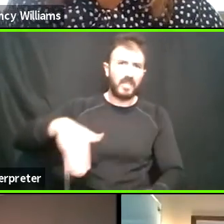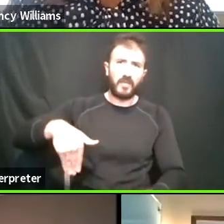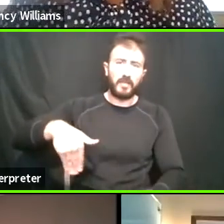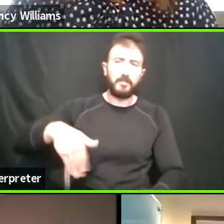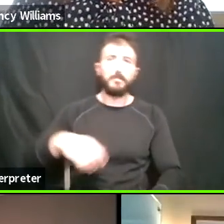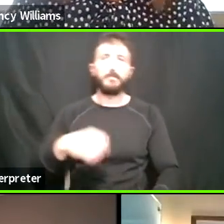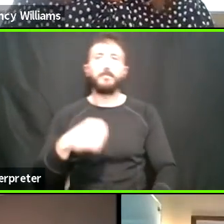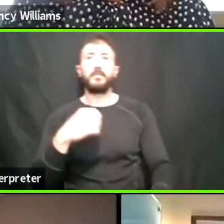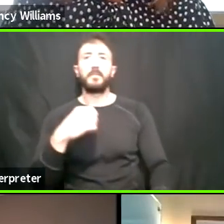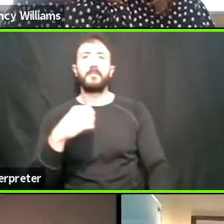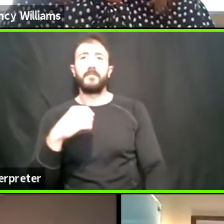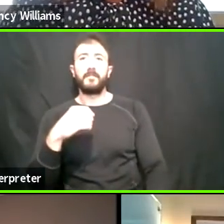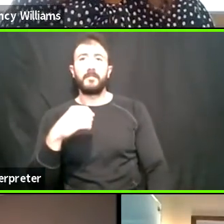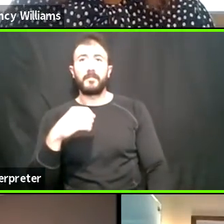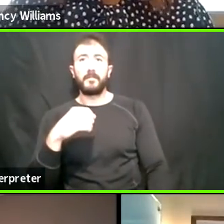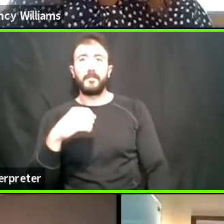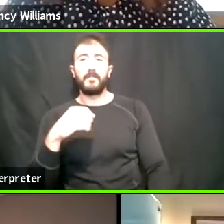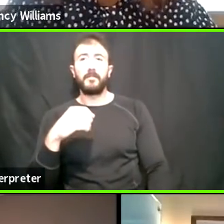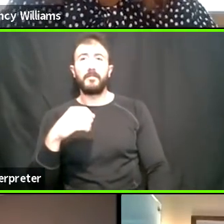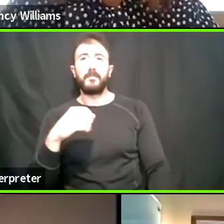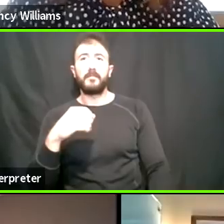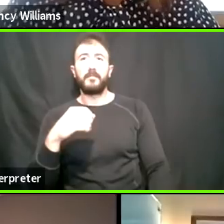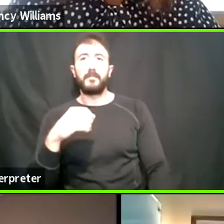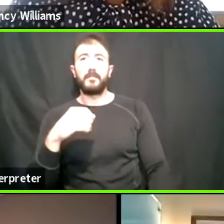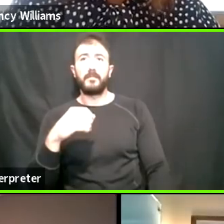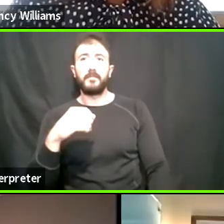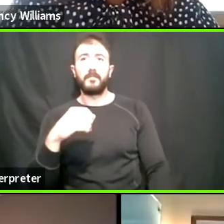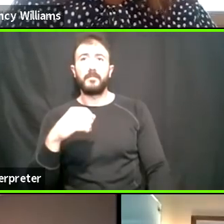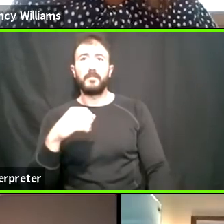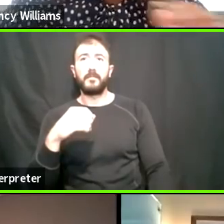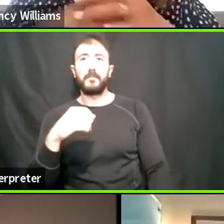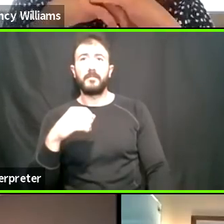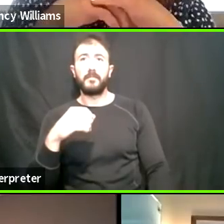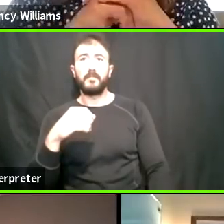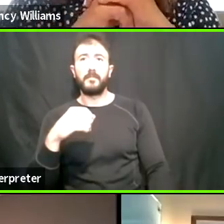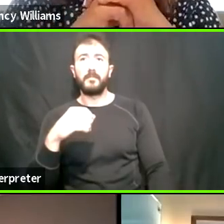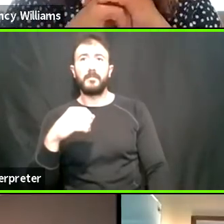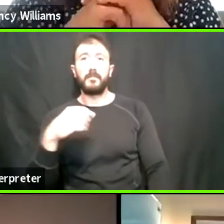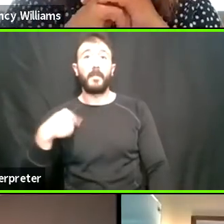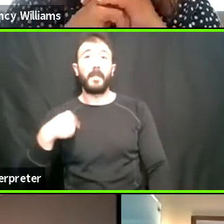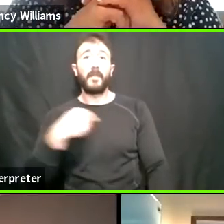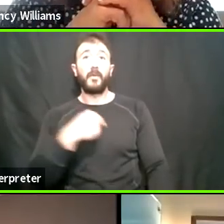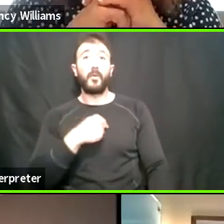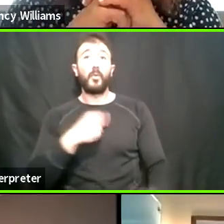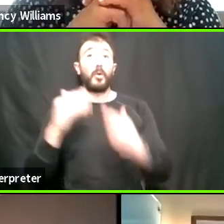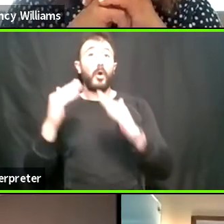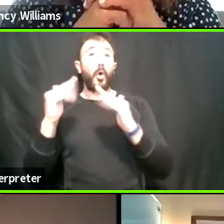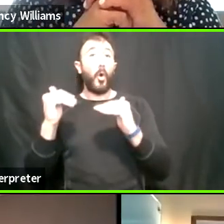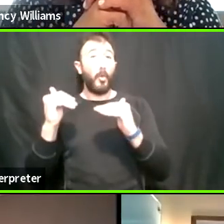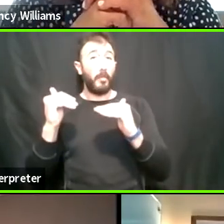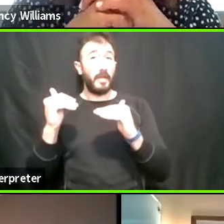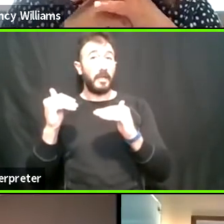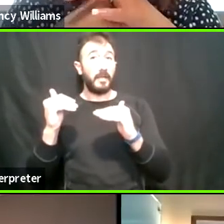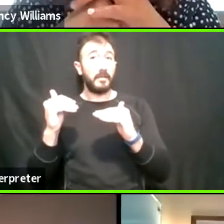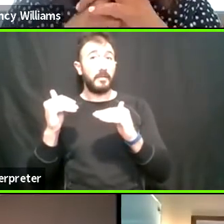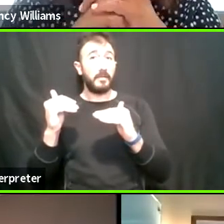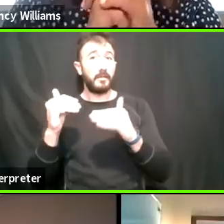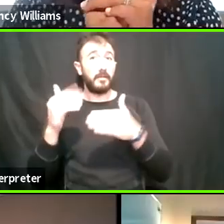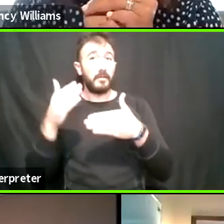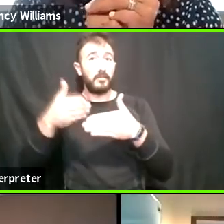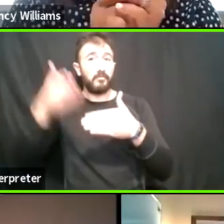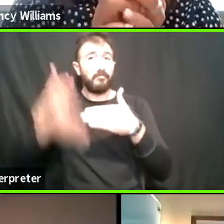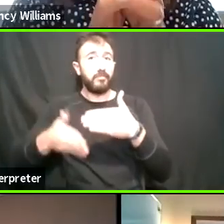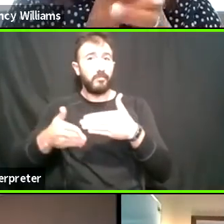Well, we were hoping to actually be done a little early today to allow for staff to be able to take that